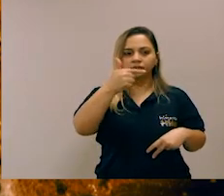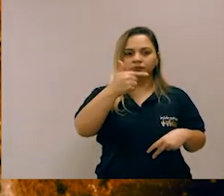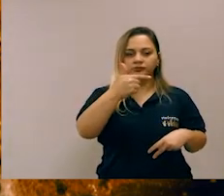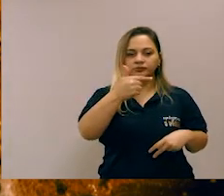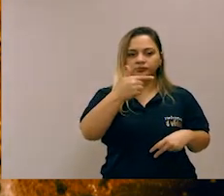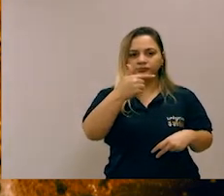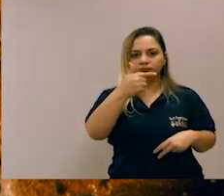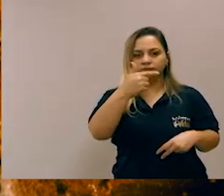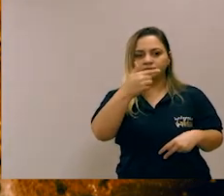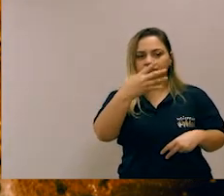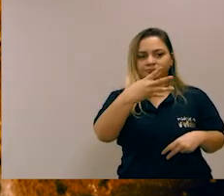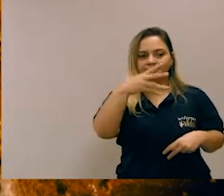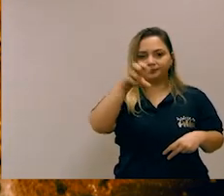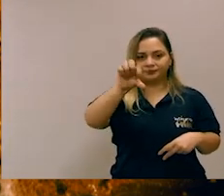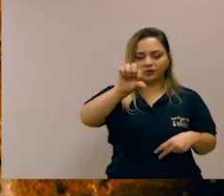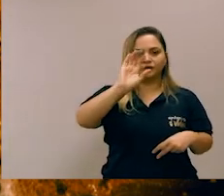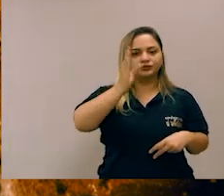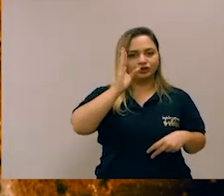casualties,